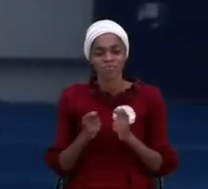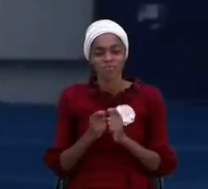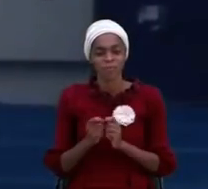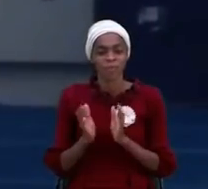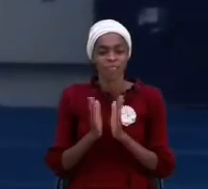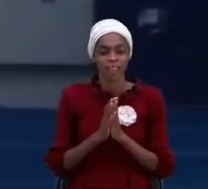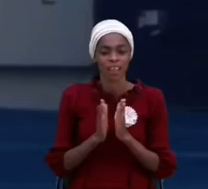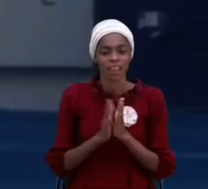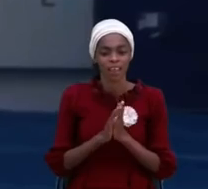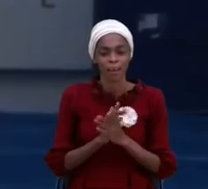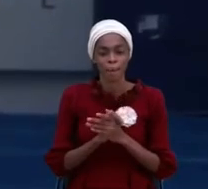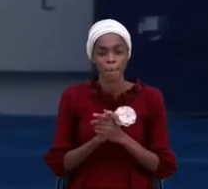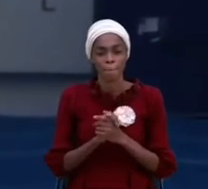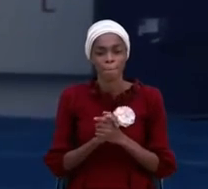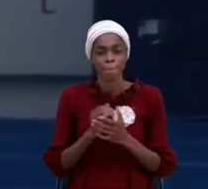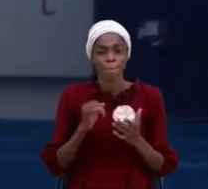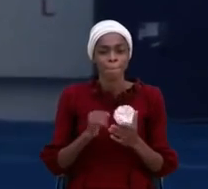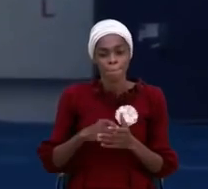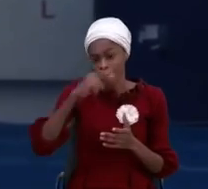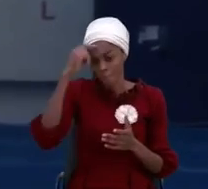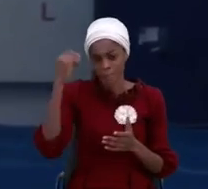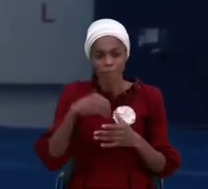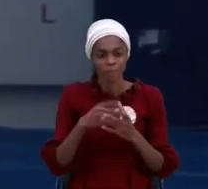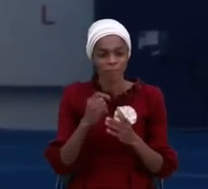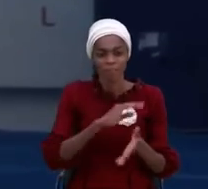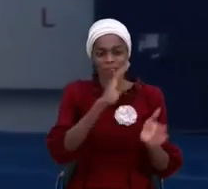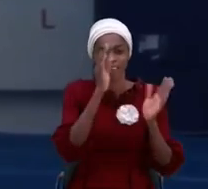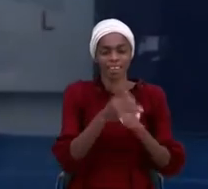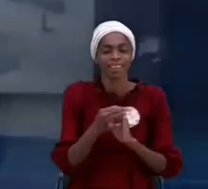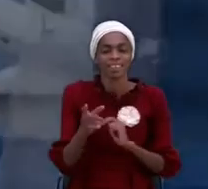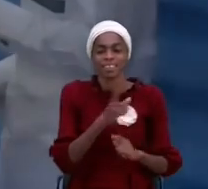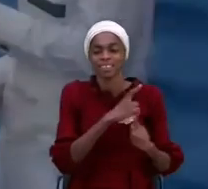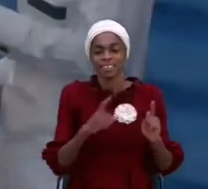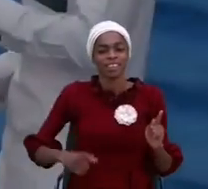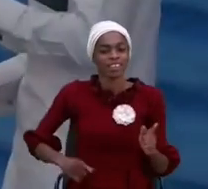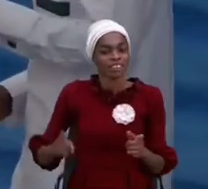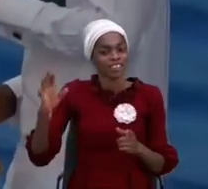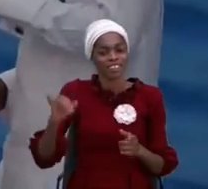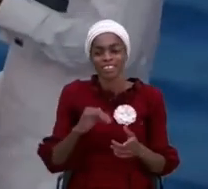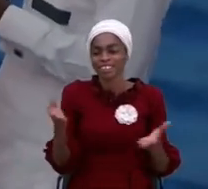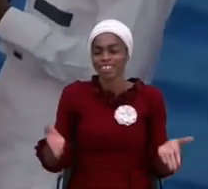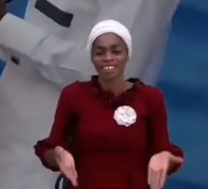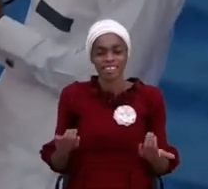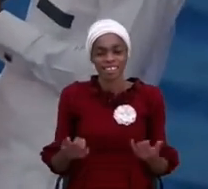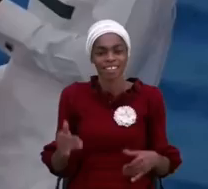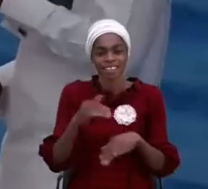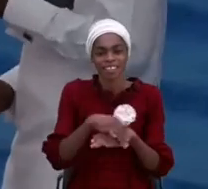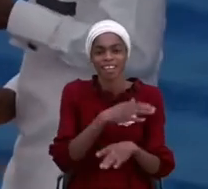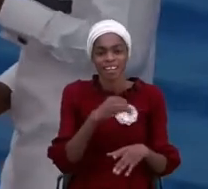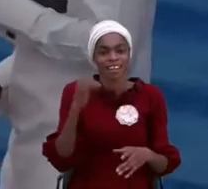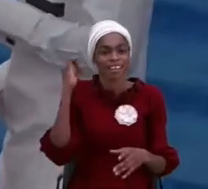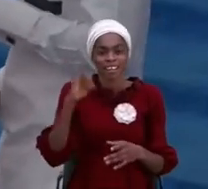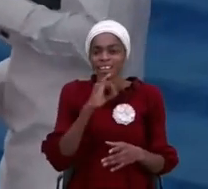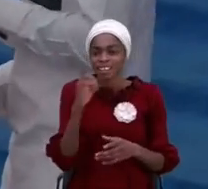Hallelujah. Rejoice in the presence of the Lord, because God is here tonight and is ready to meet your needs.